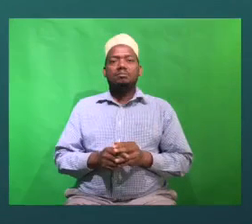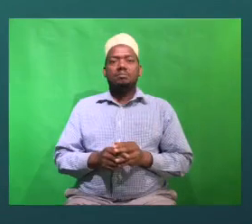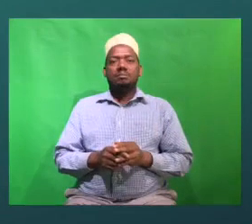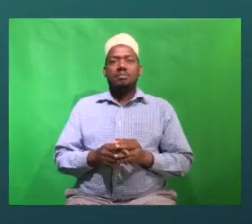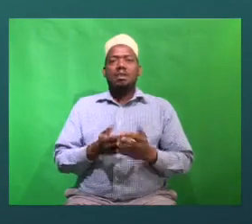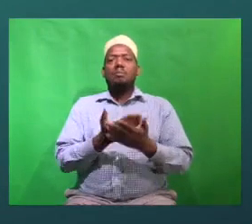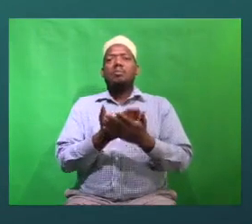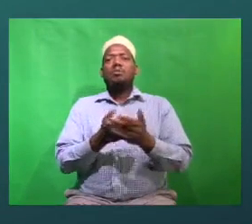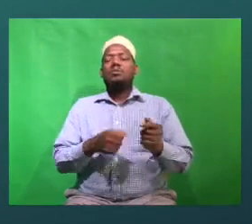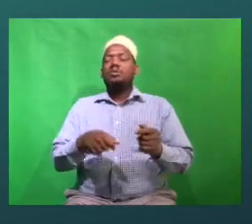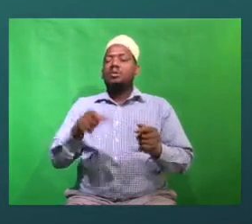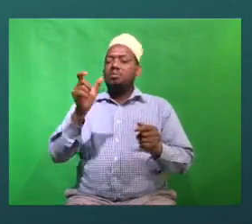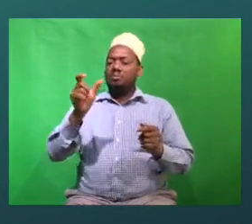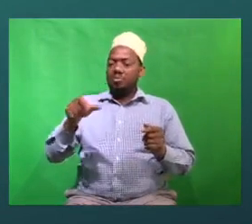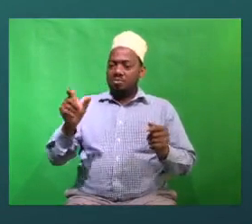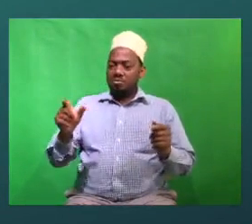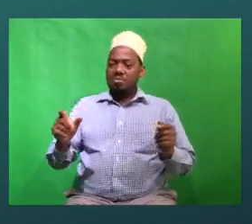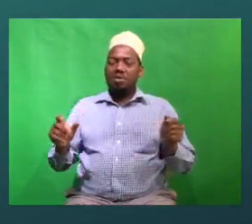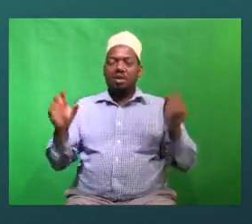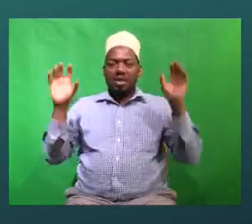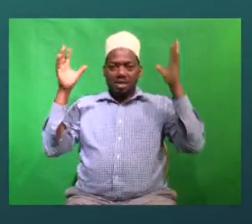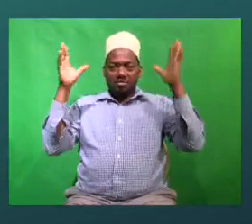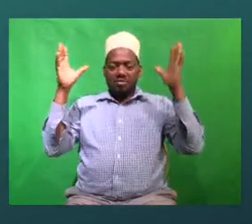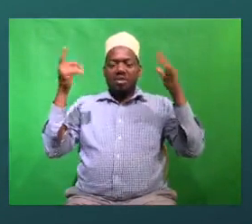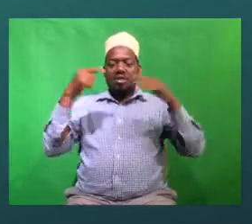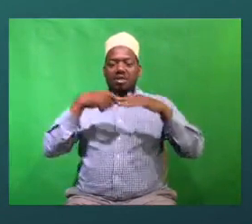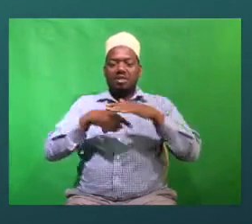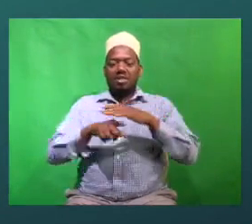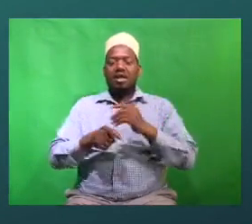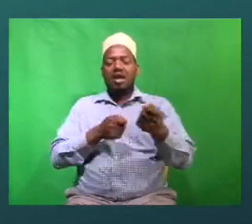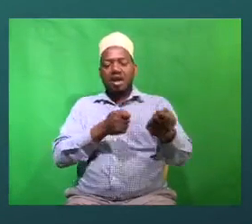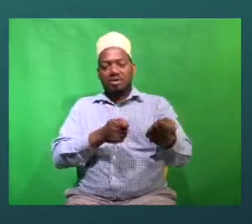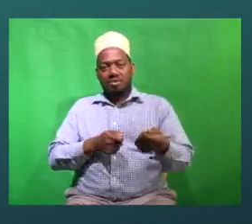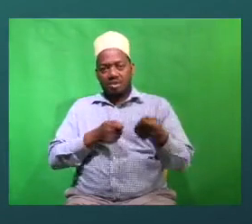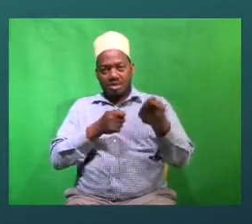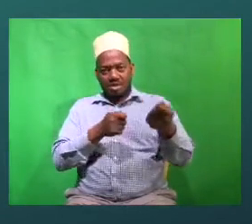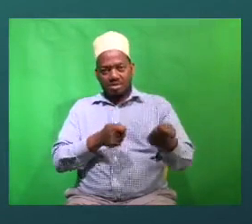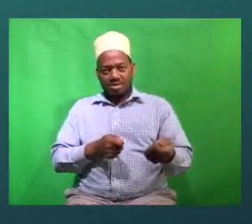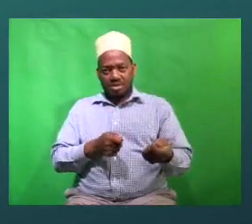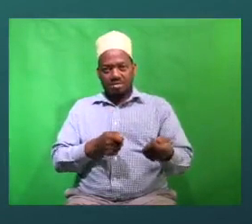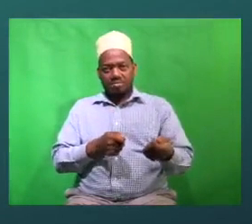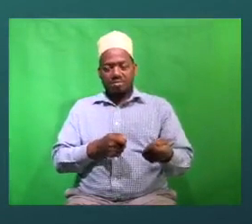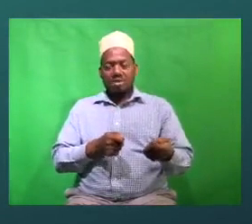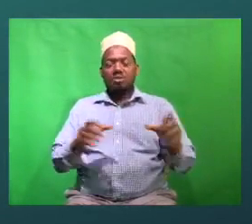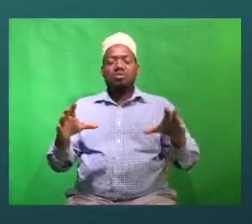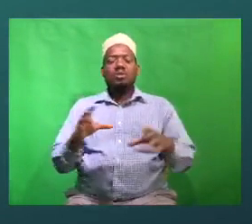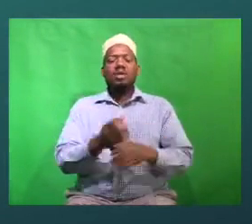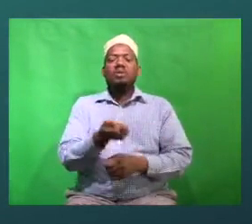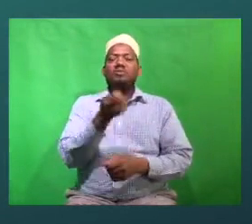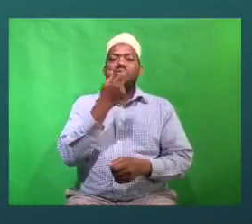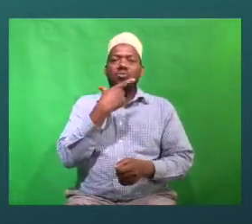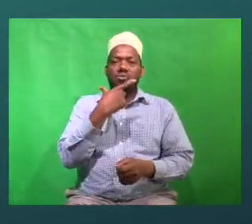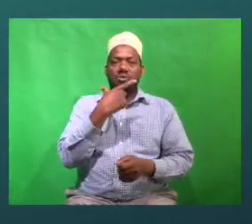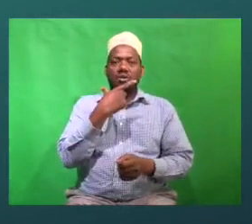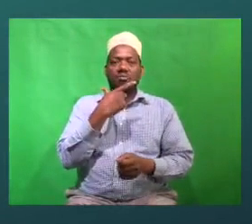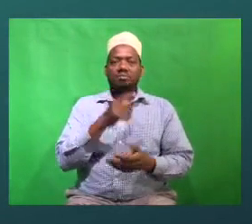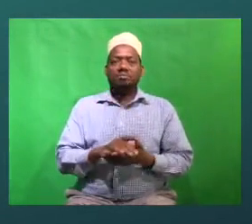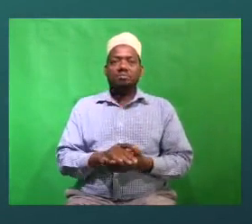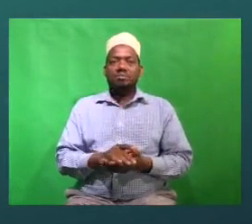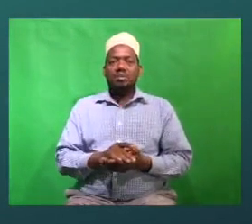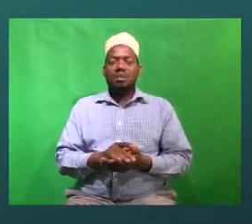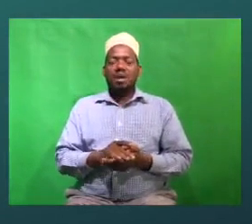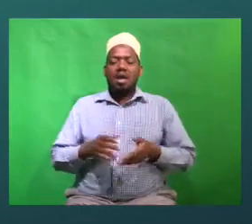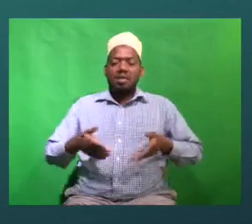Because the people who living in the earth can participate in agriculture. And in agriculture we get food. If the people